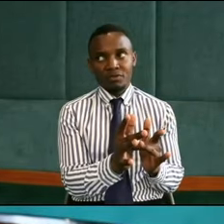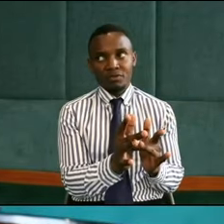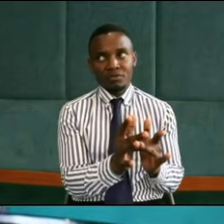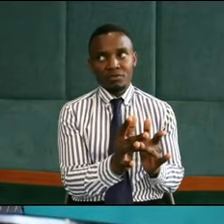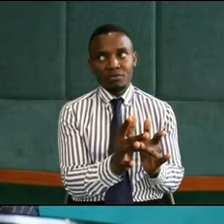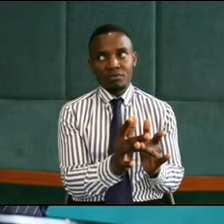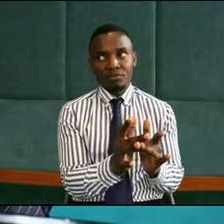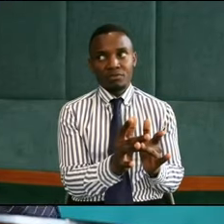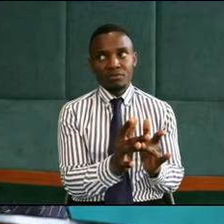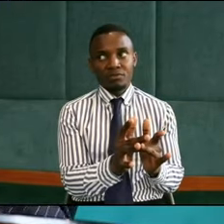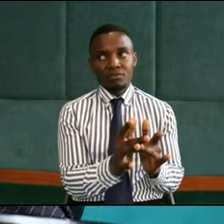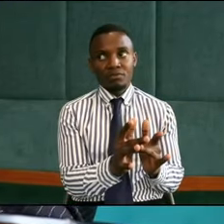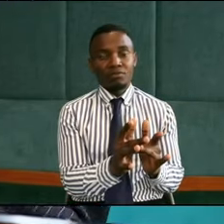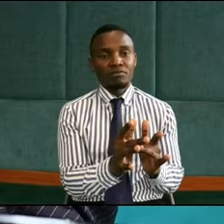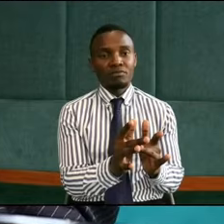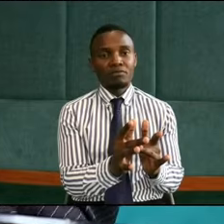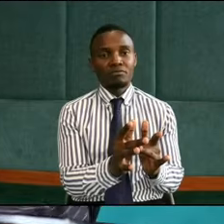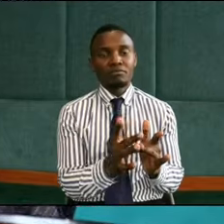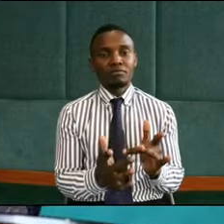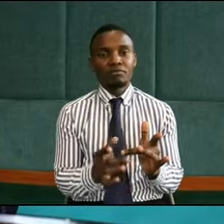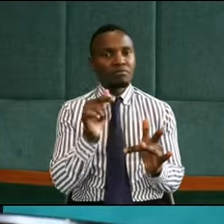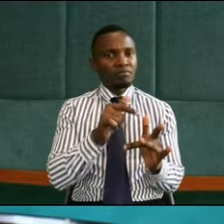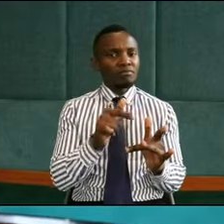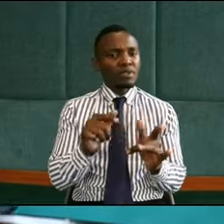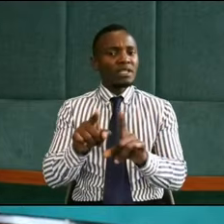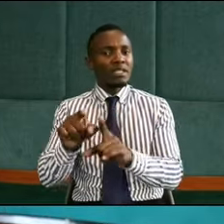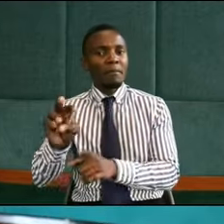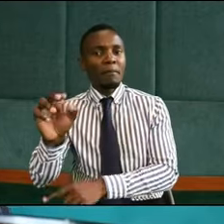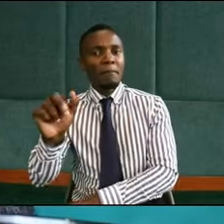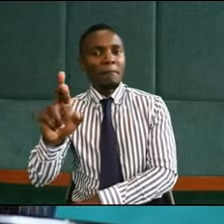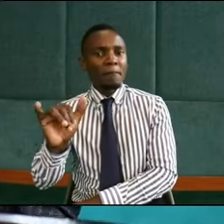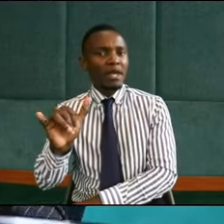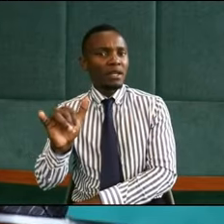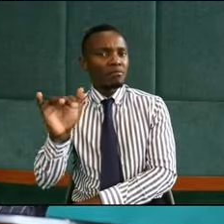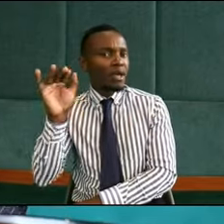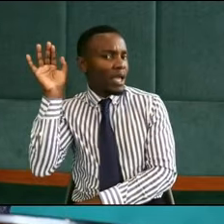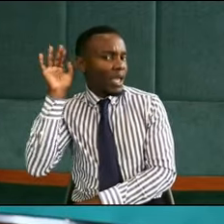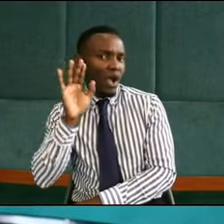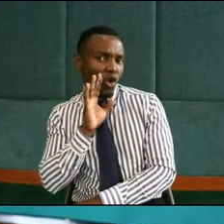is heading to the home of Simeon. Mary had heard from Jesus Christ